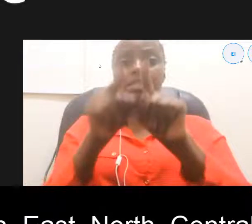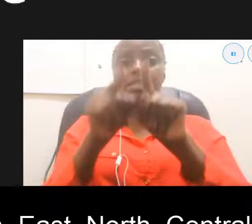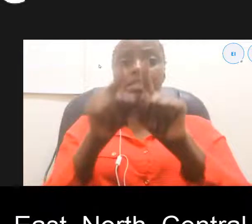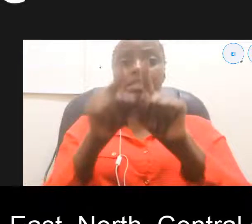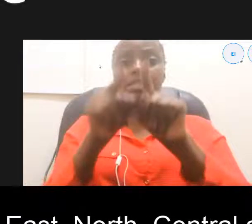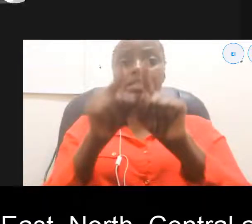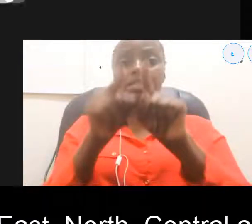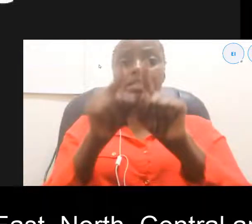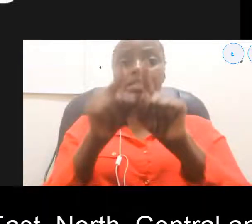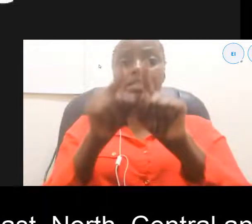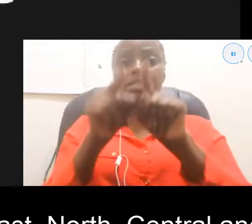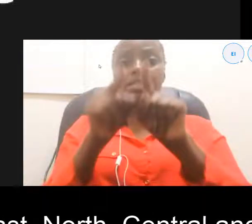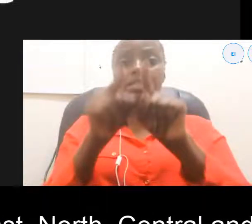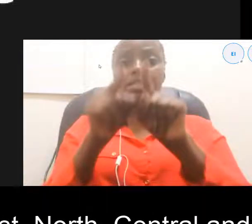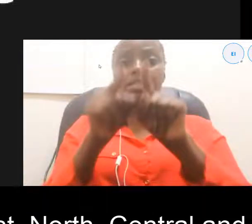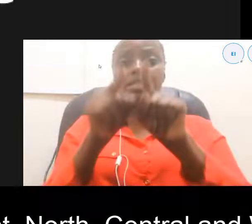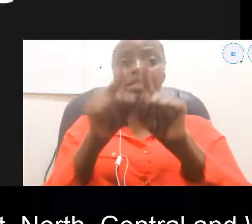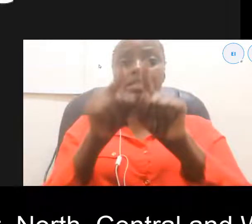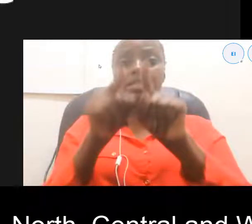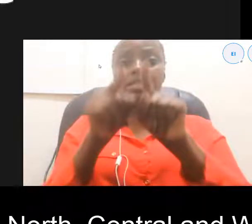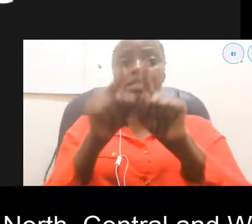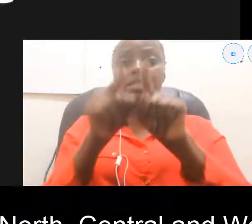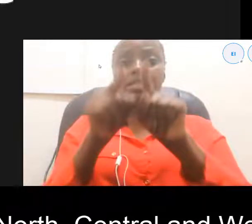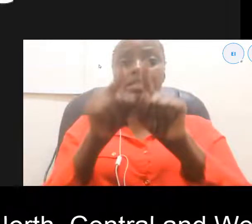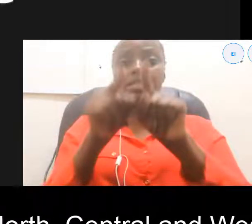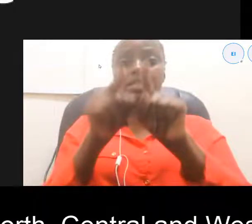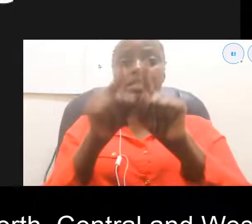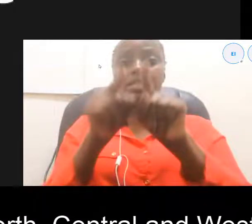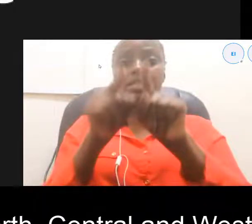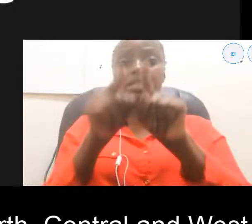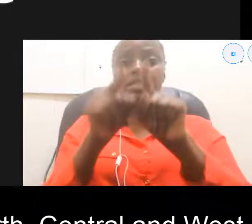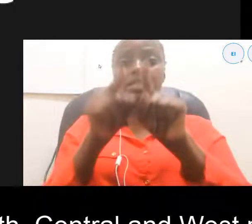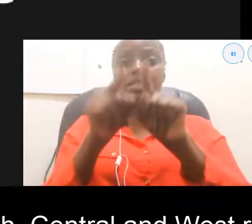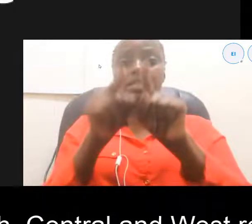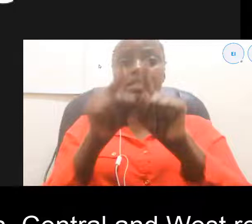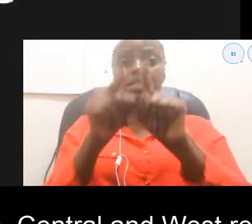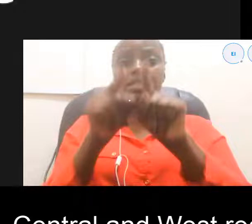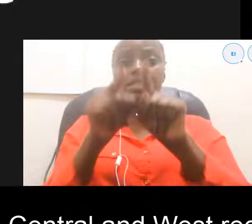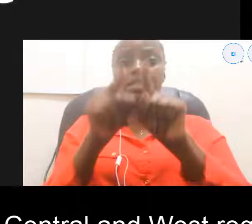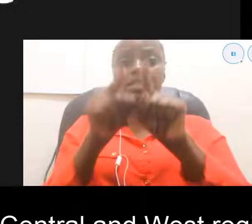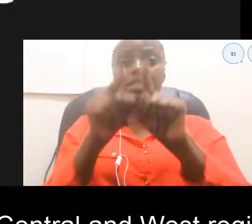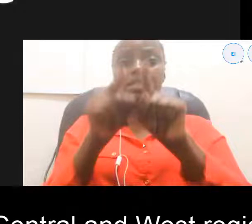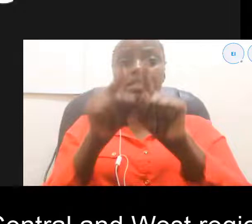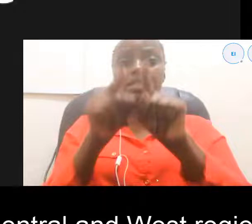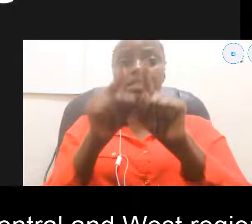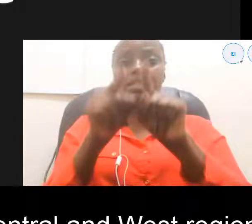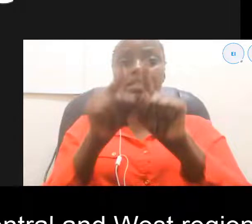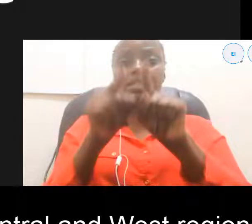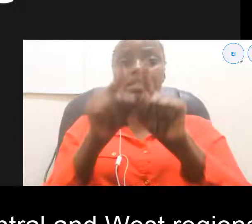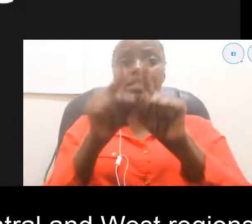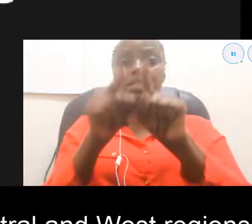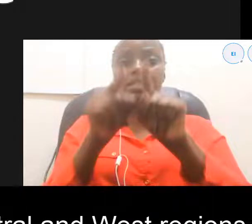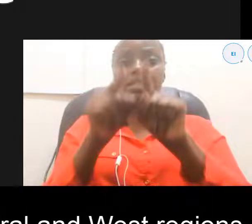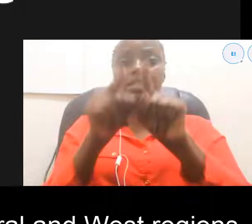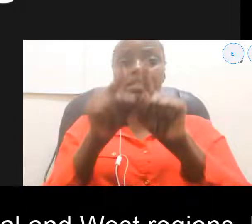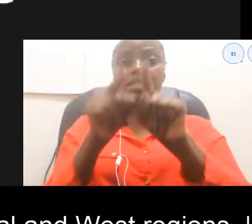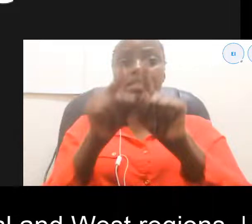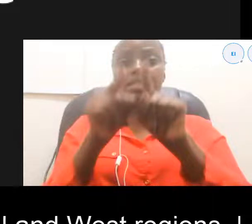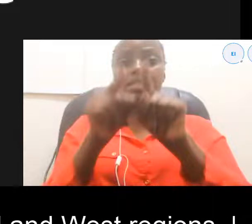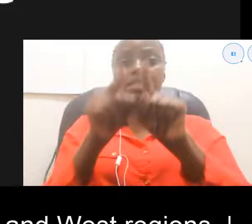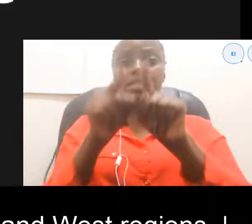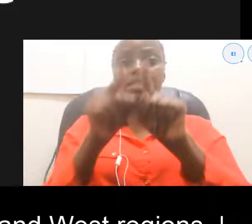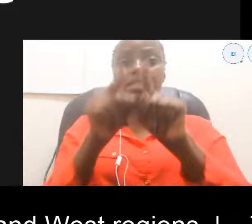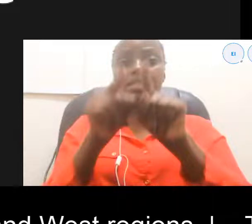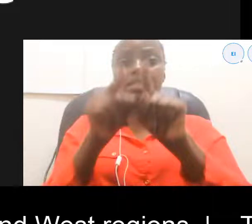that we may come and then we are coming up with new issues. We don't know whether what we made in